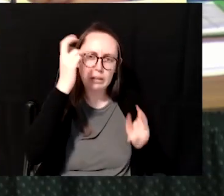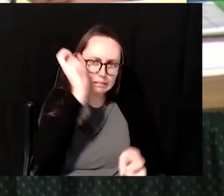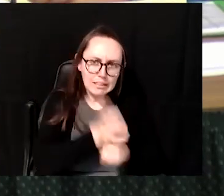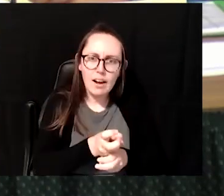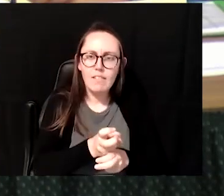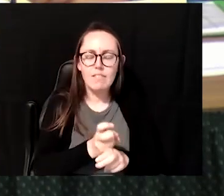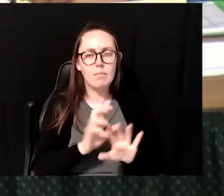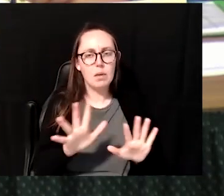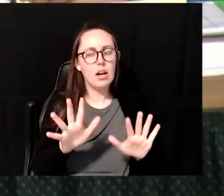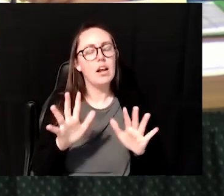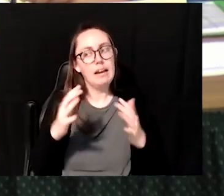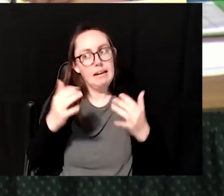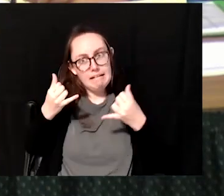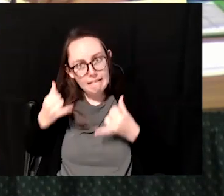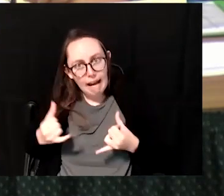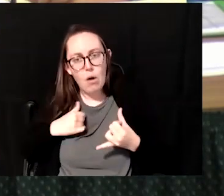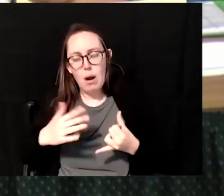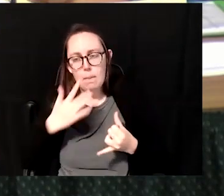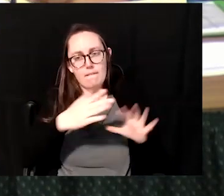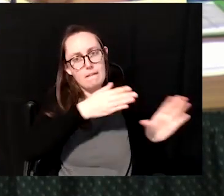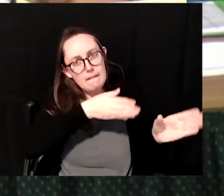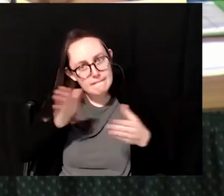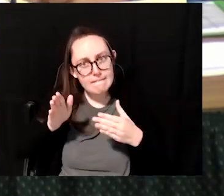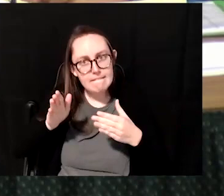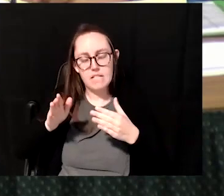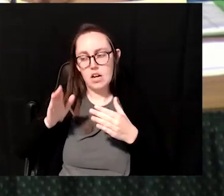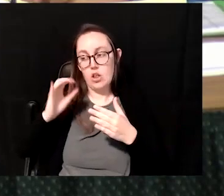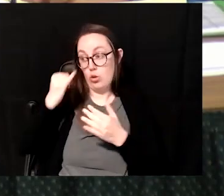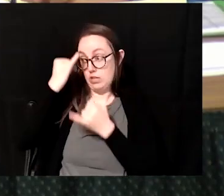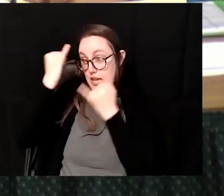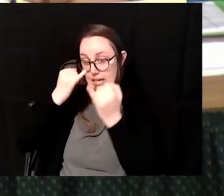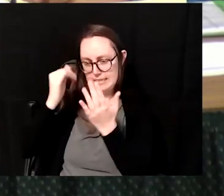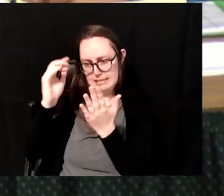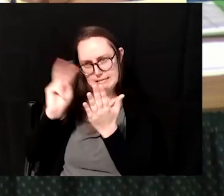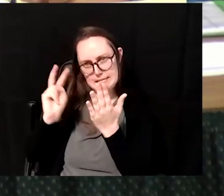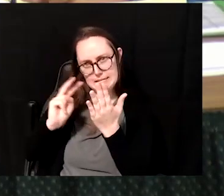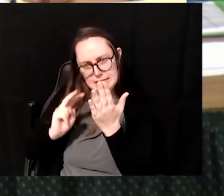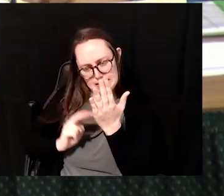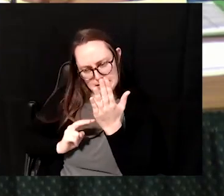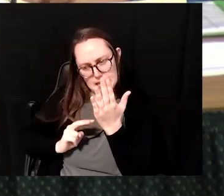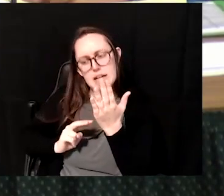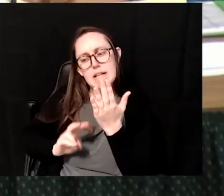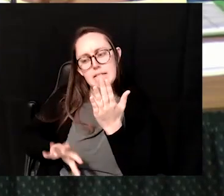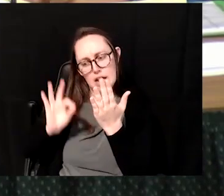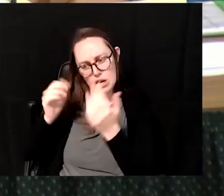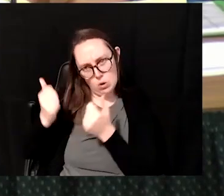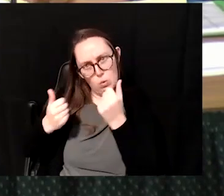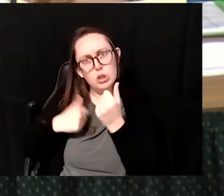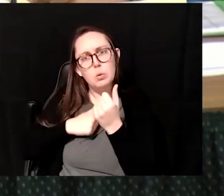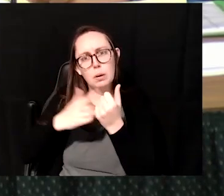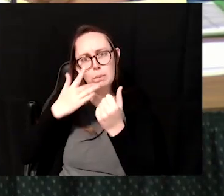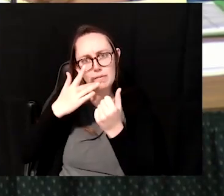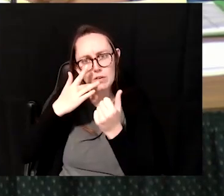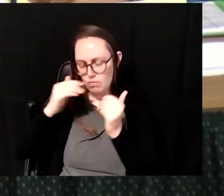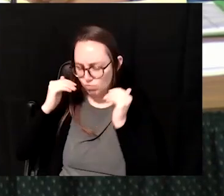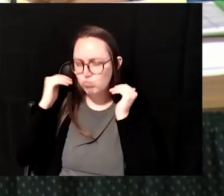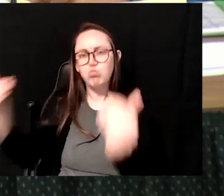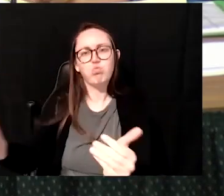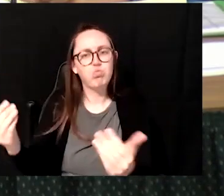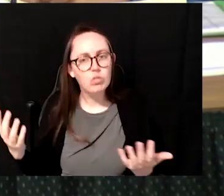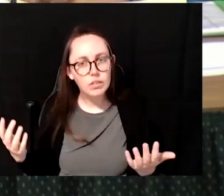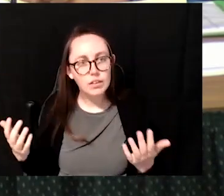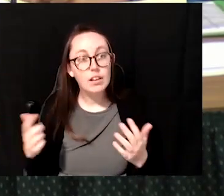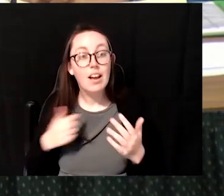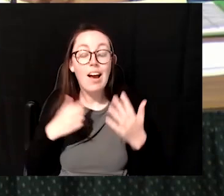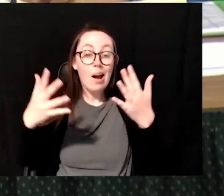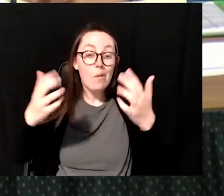exciting and some of the I'd like to have the next board look at other towns what they're doing yeah and then maybe